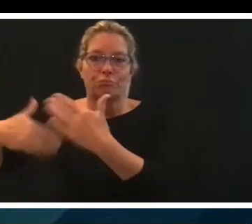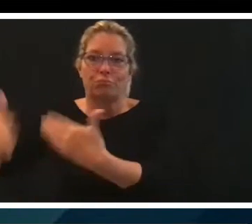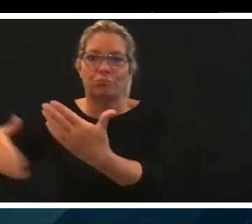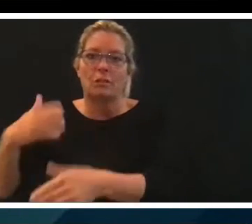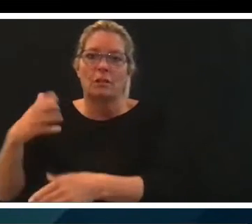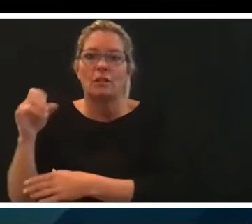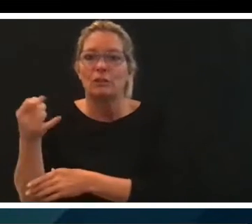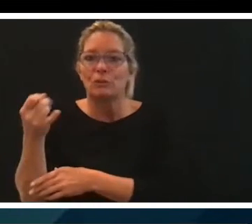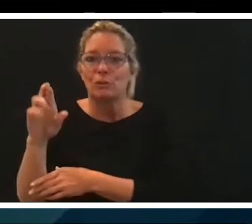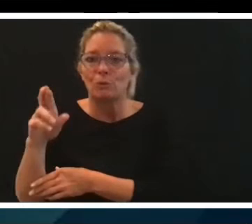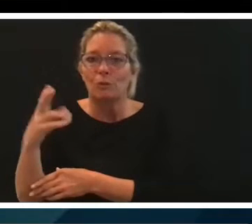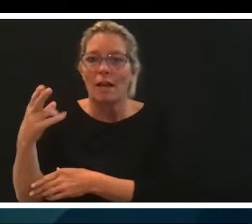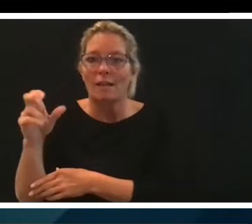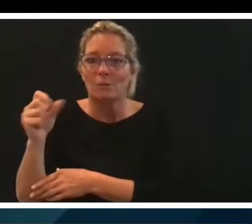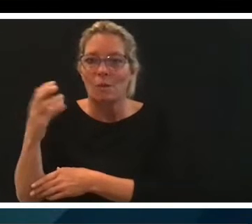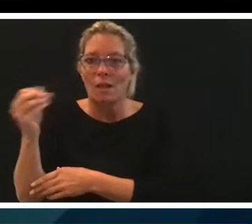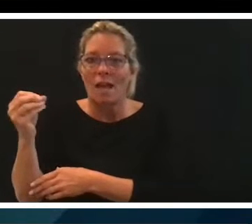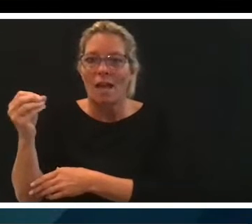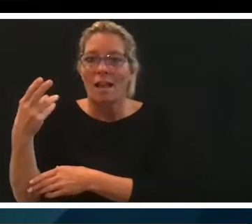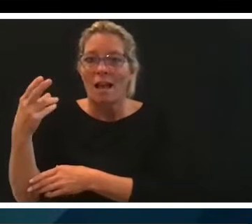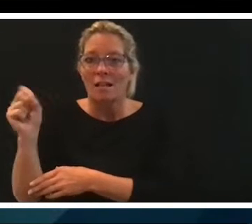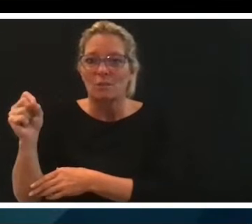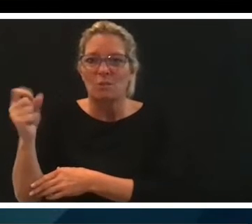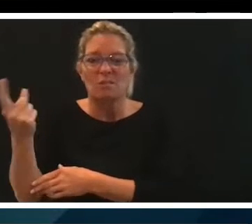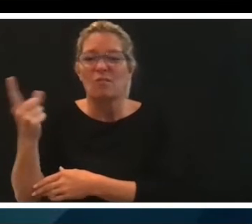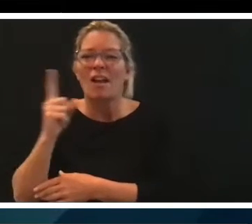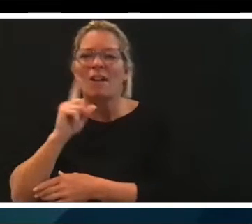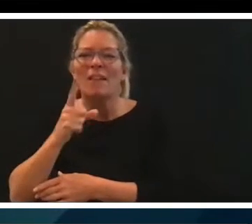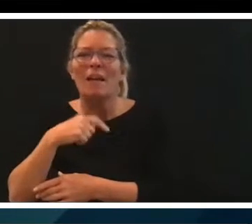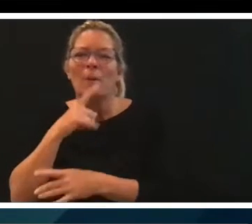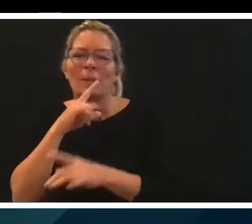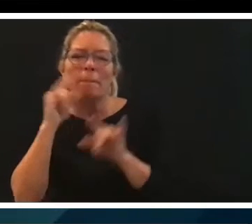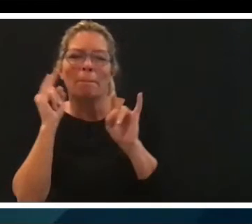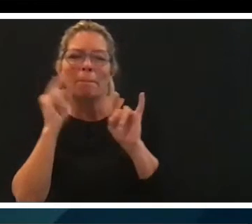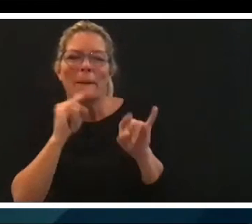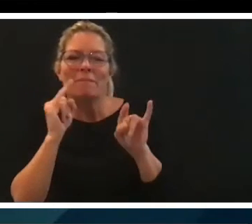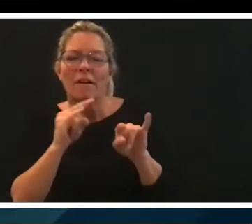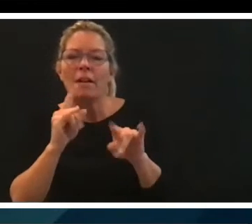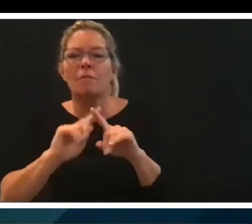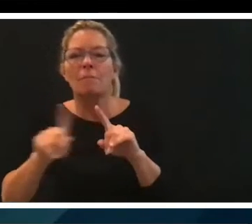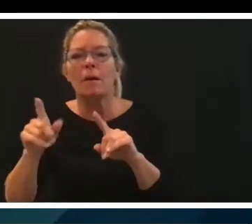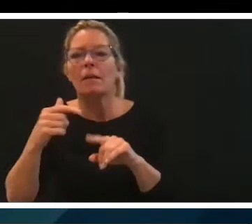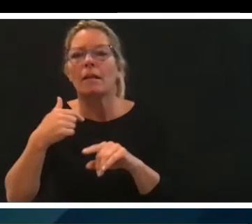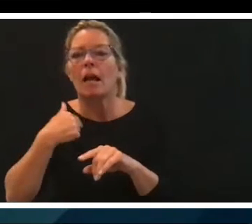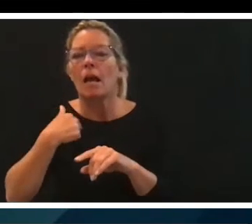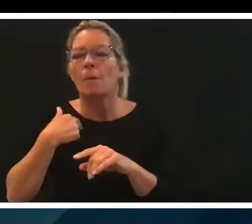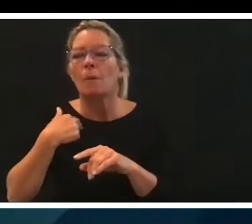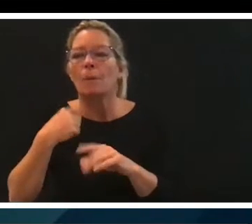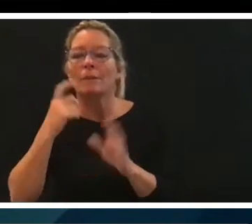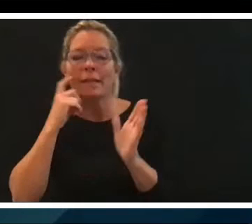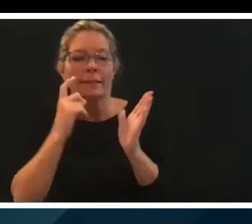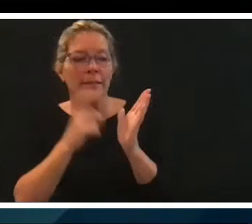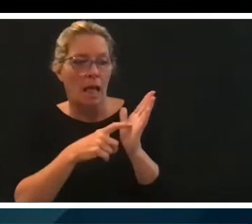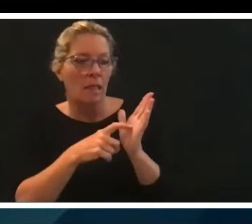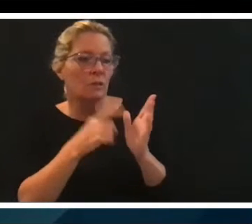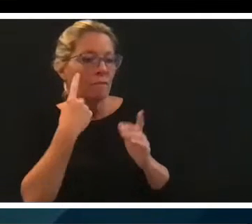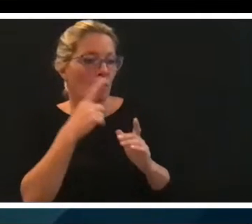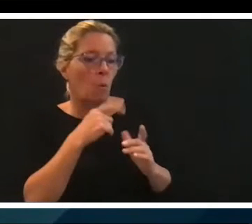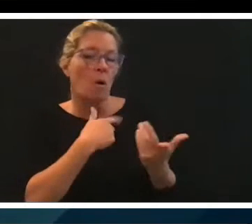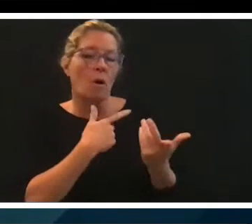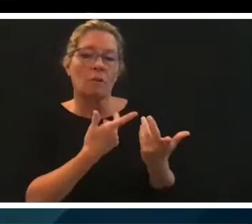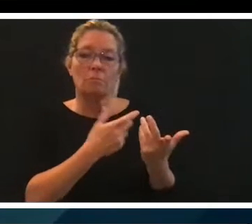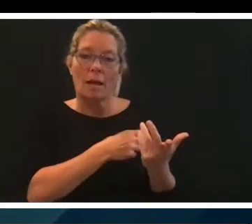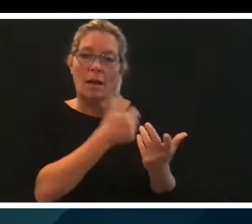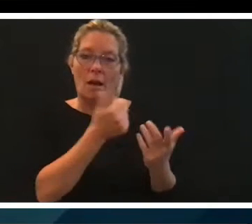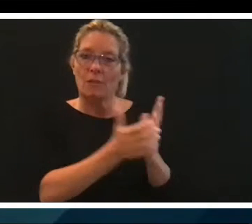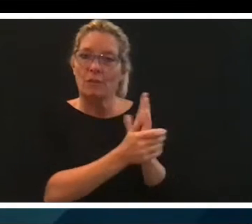high school, I wasn't so much made fun of at all. It was just, I was acknowledged for other things, but not as